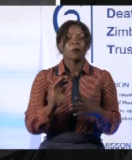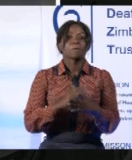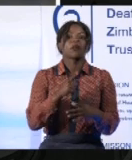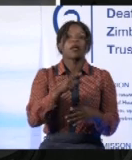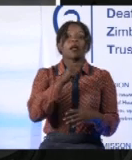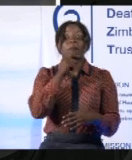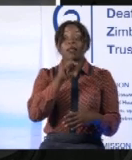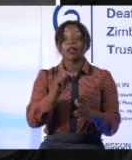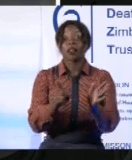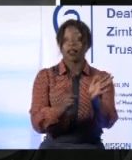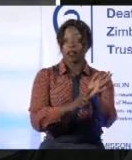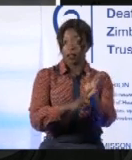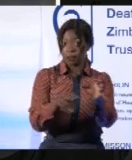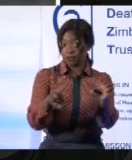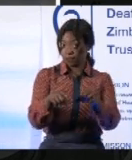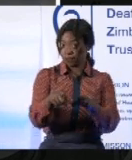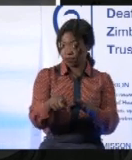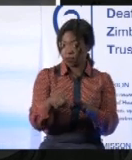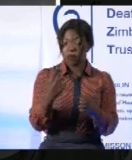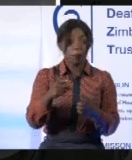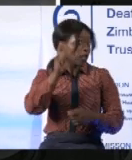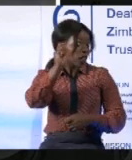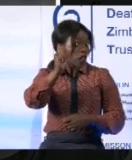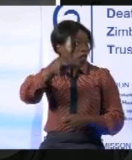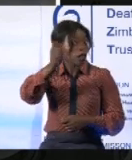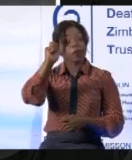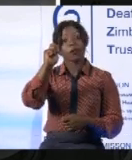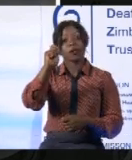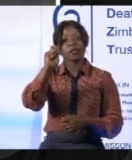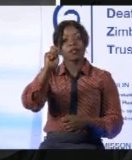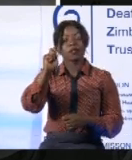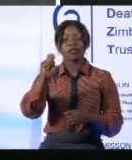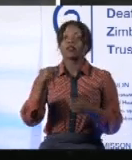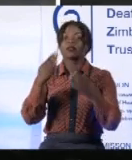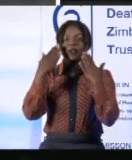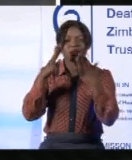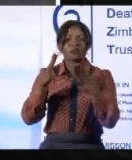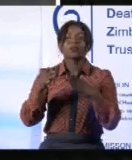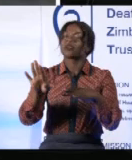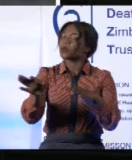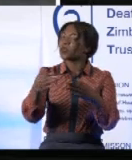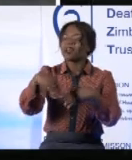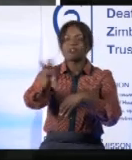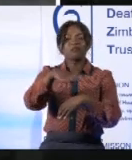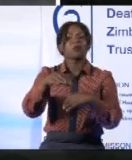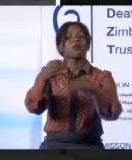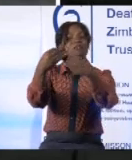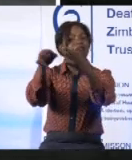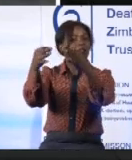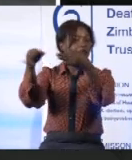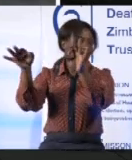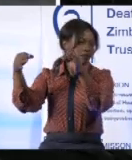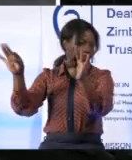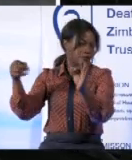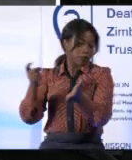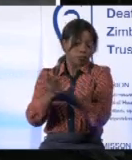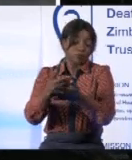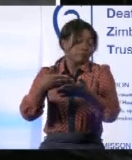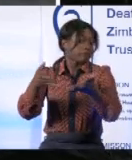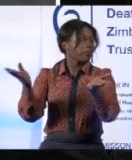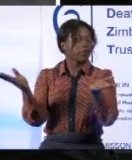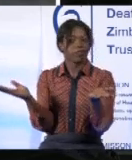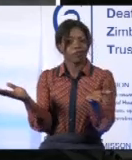recourse under the court judgment that allows freedom of movement and that there should be proof put forward before you